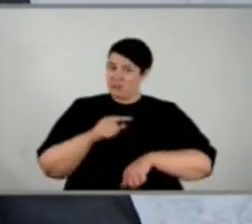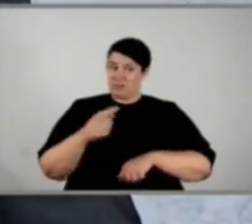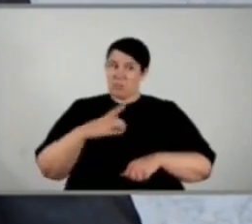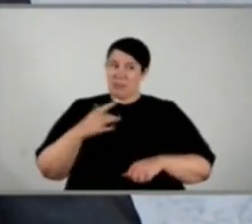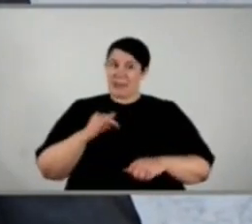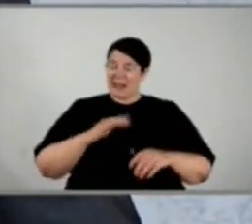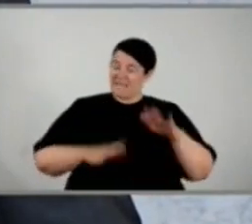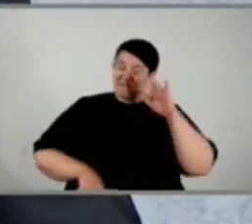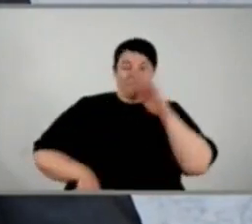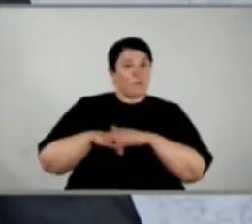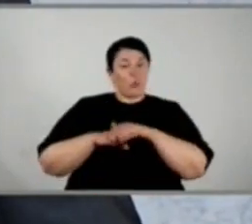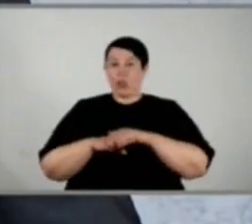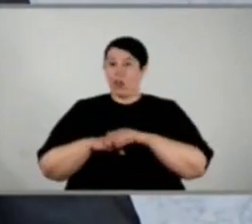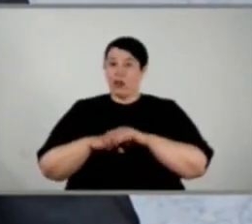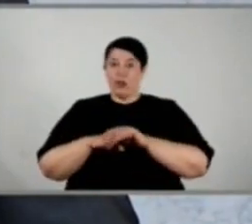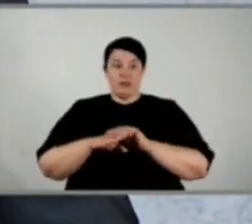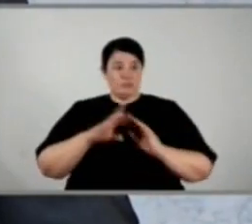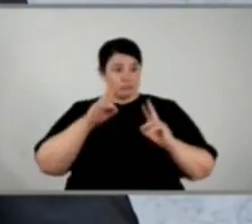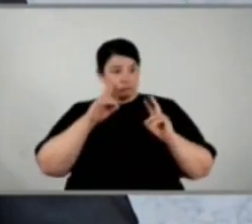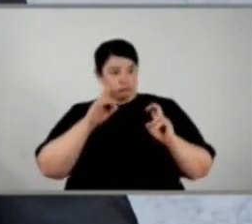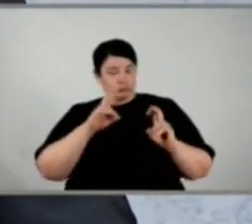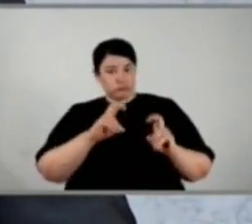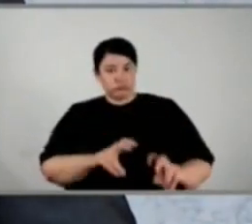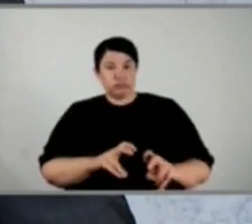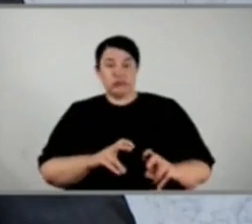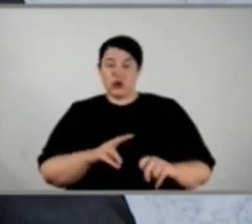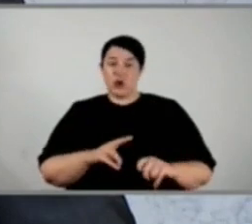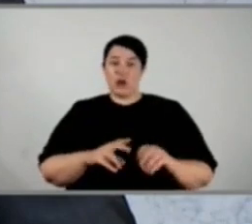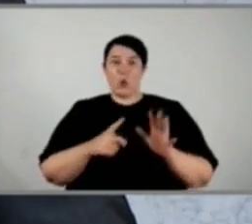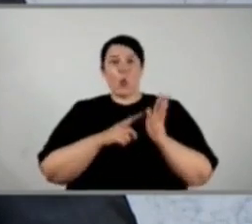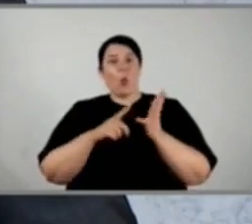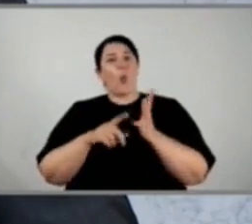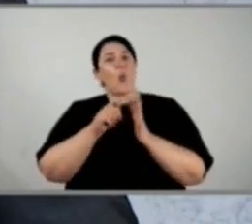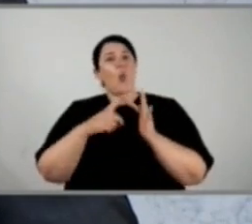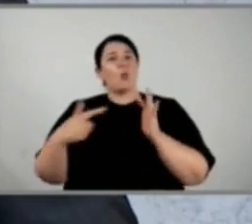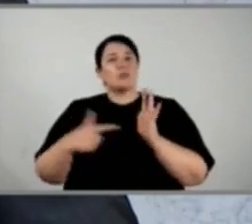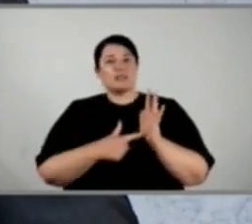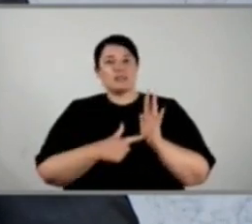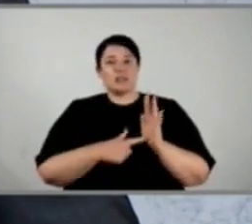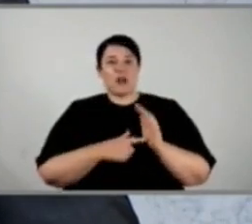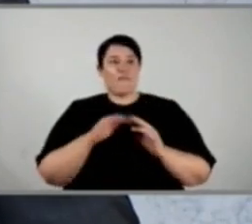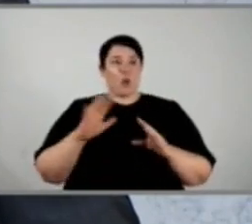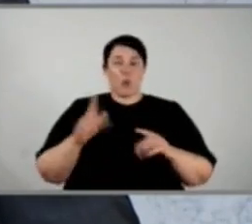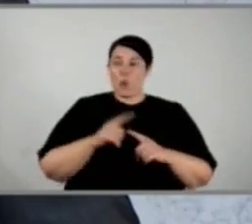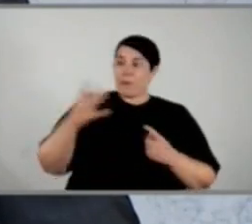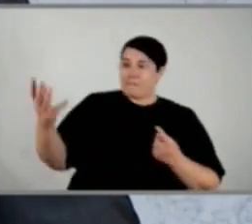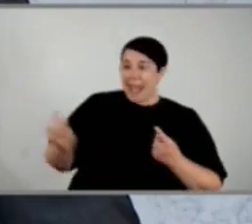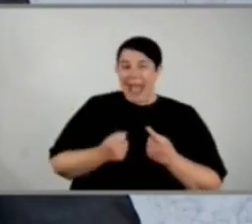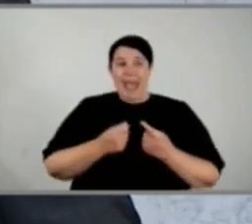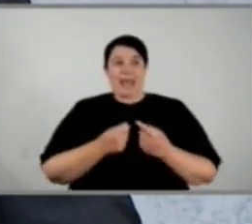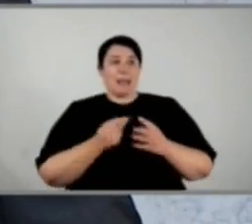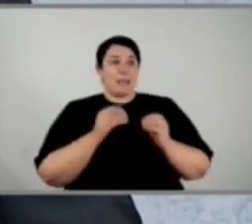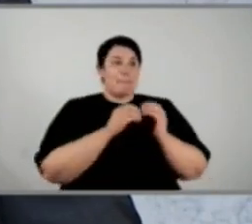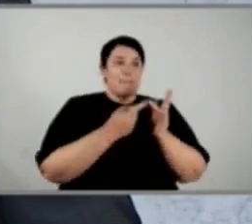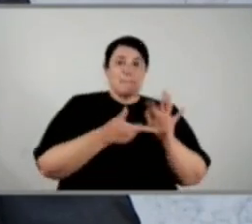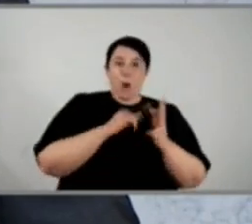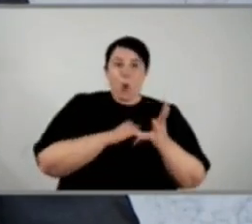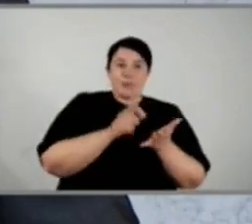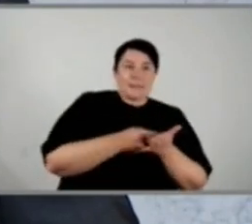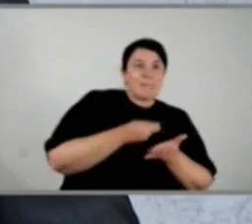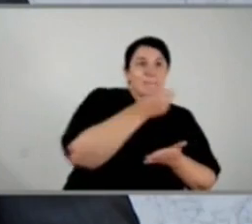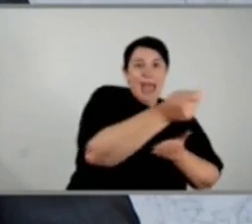full investigation, an audit of remuneration and tax arrangements and bonus arrangements